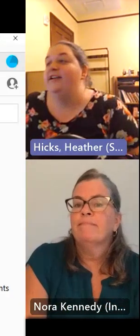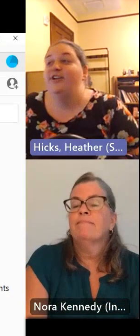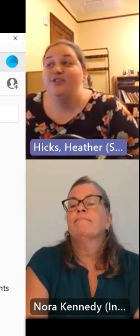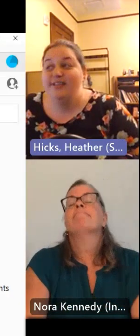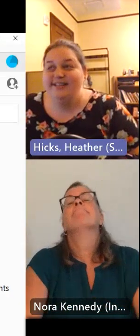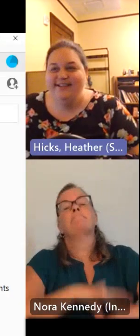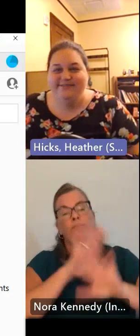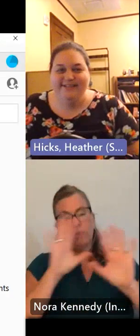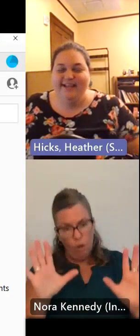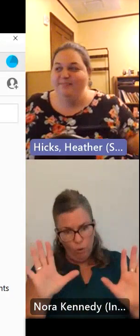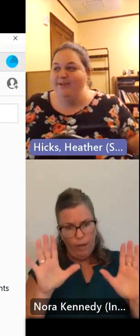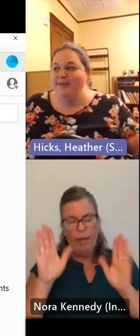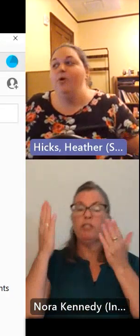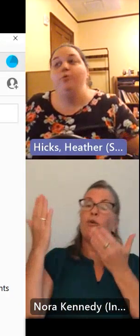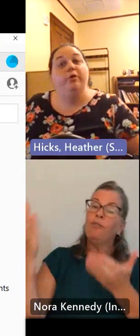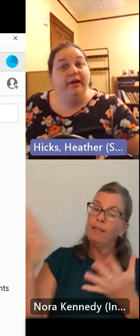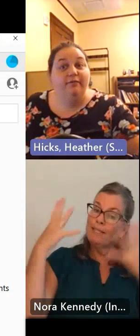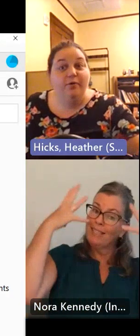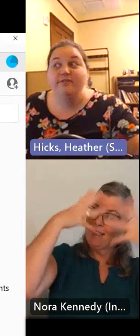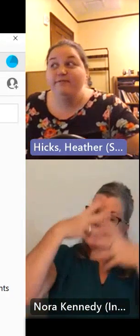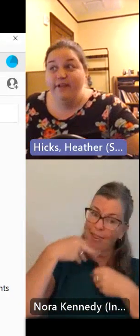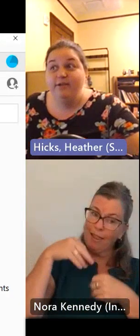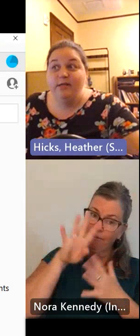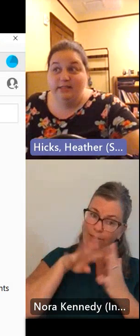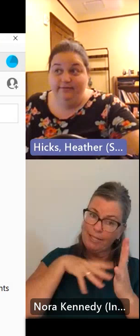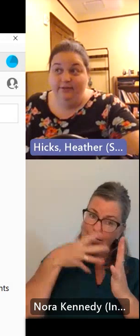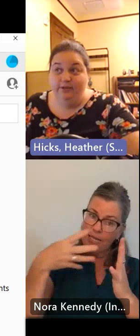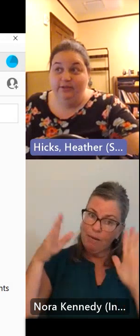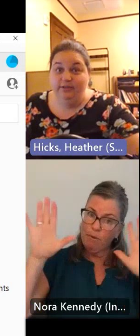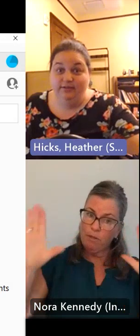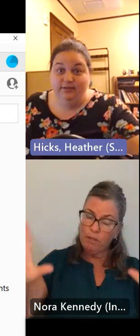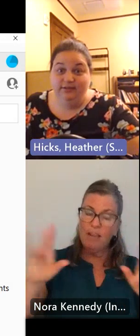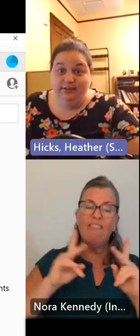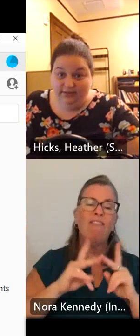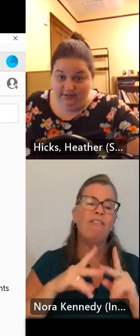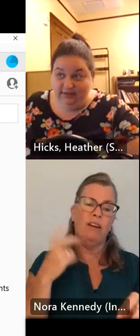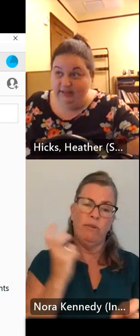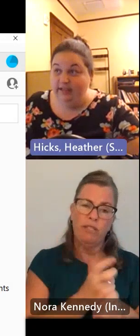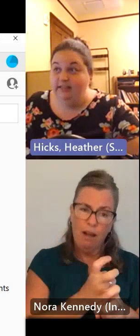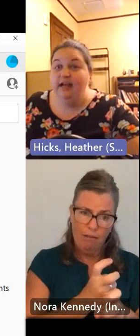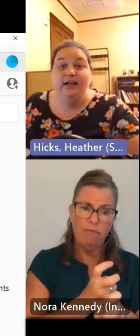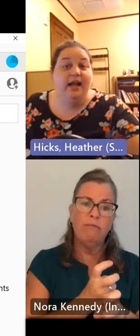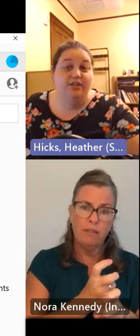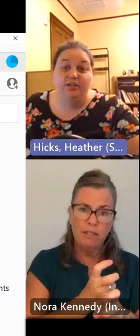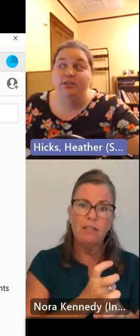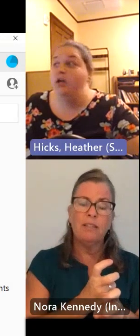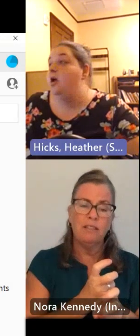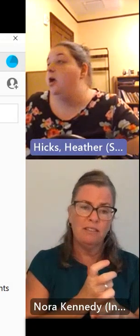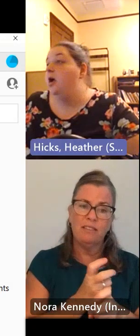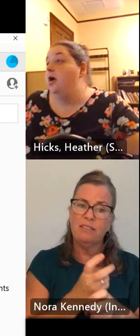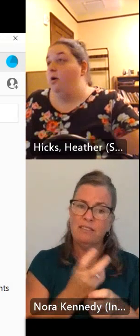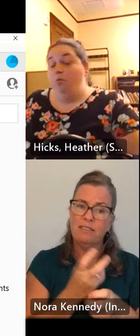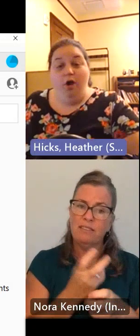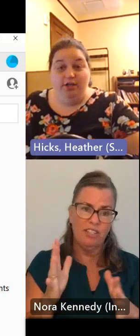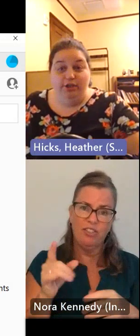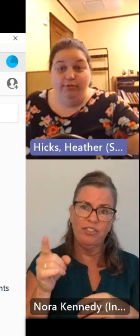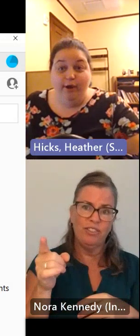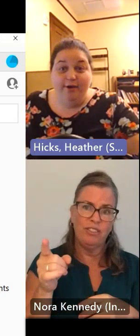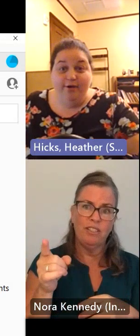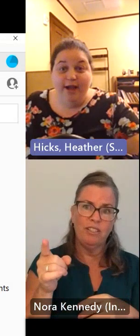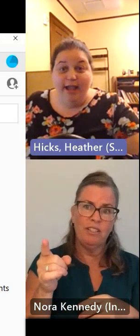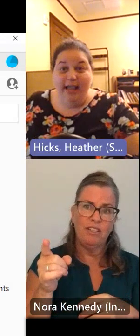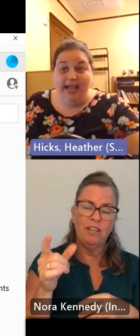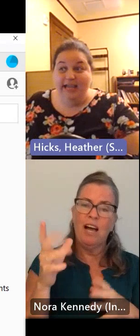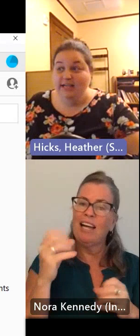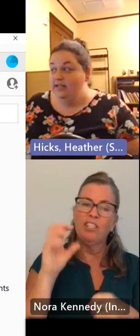All right. So this lovely table would be, of course, very difficult to get done. I just want to